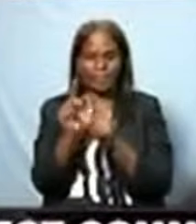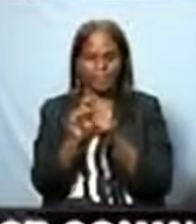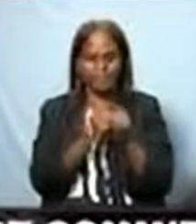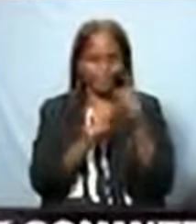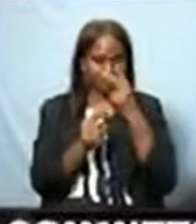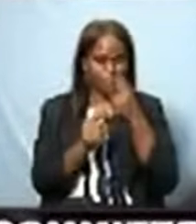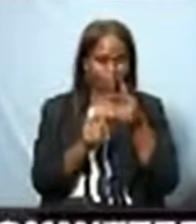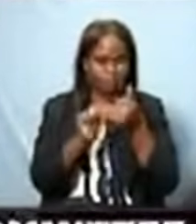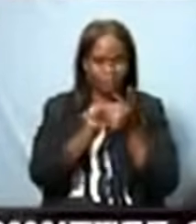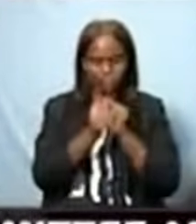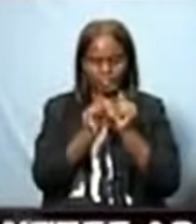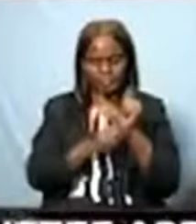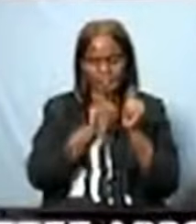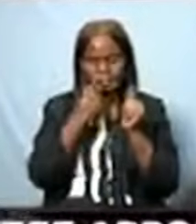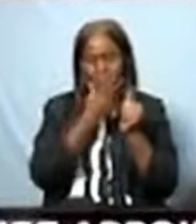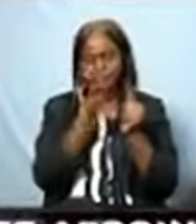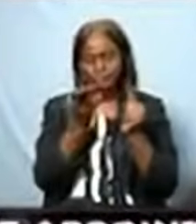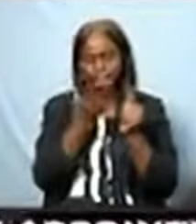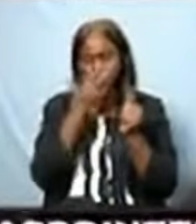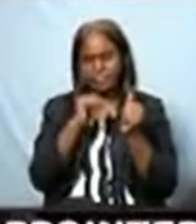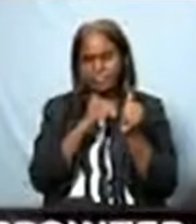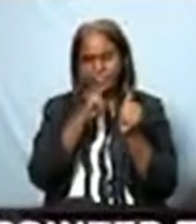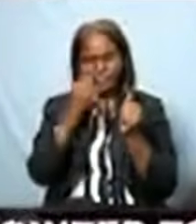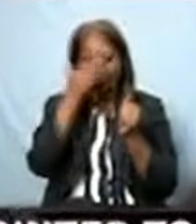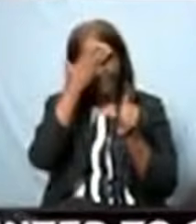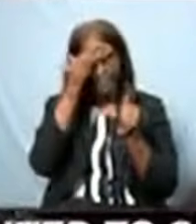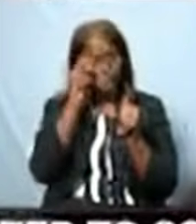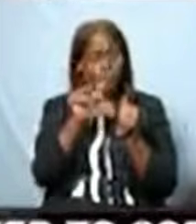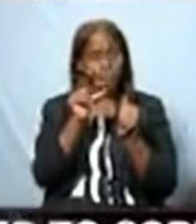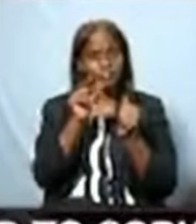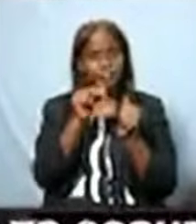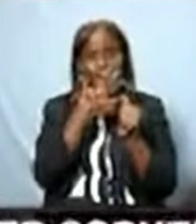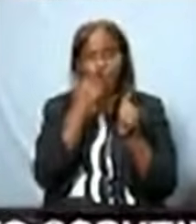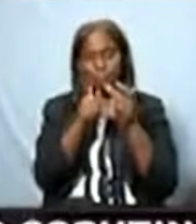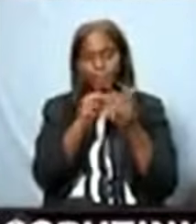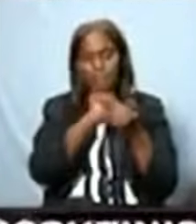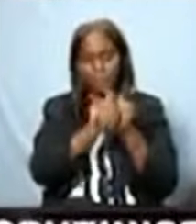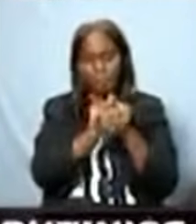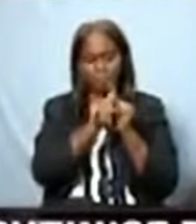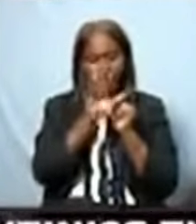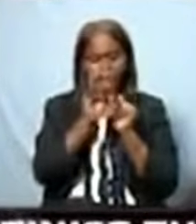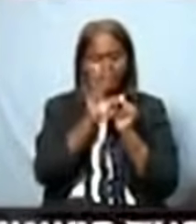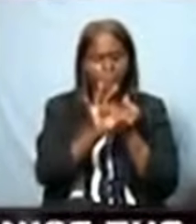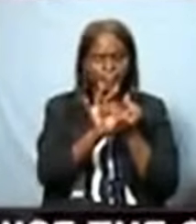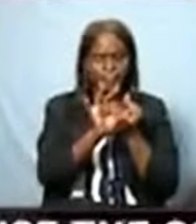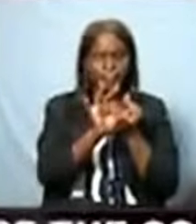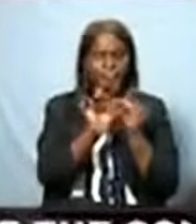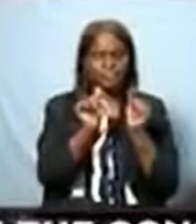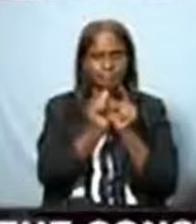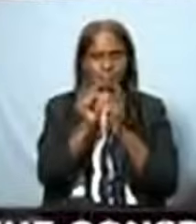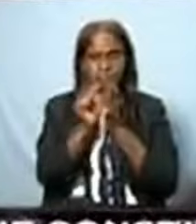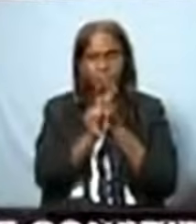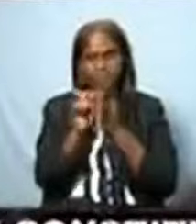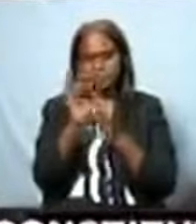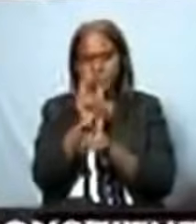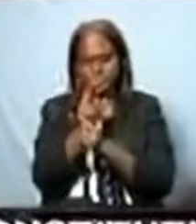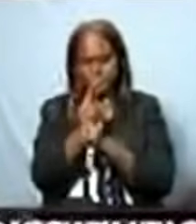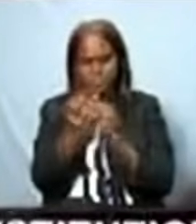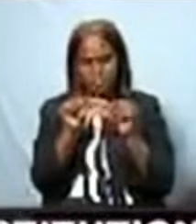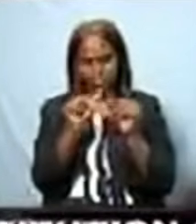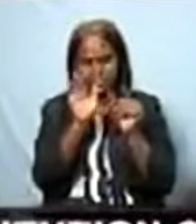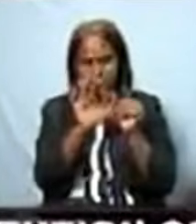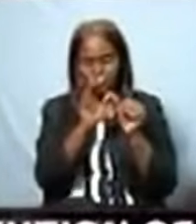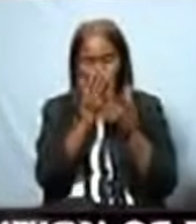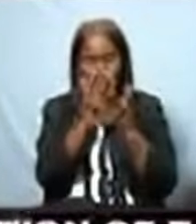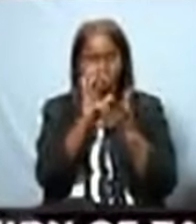looking at the articles we are looking at, we should not forget that Article 79 and the Bill of Rights is still